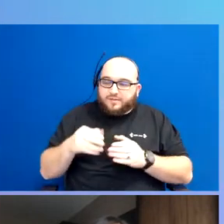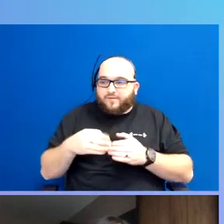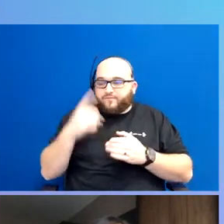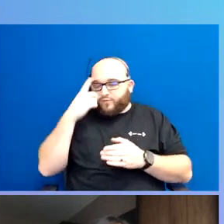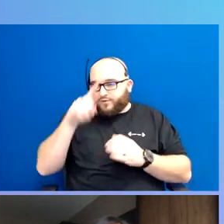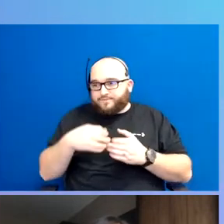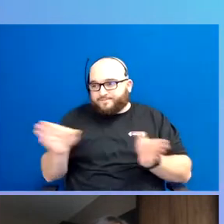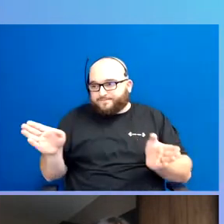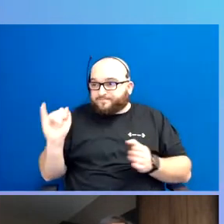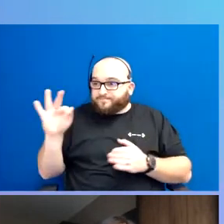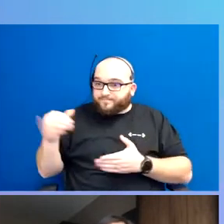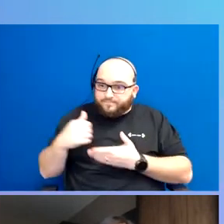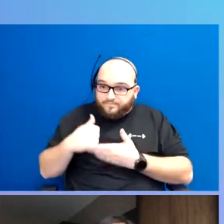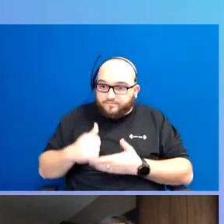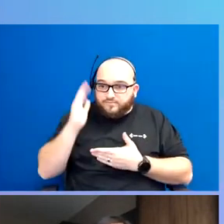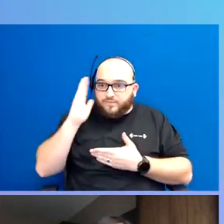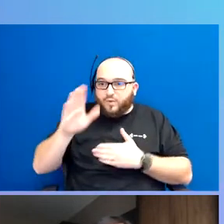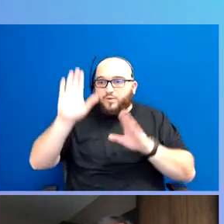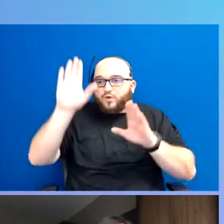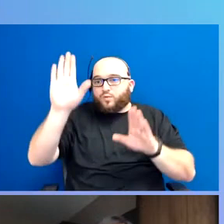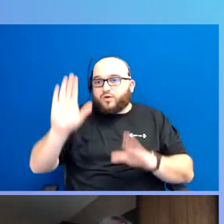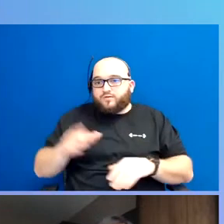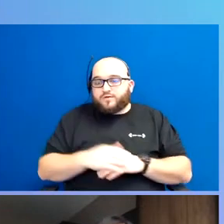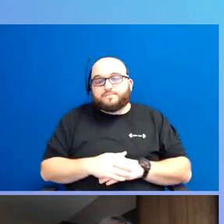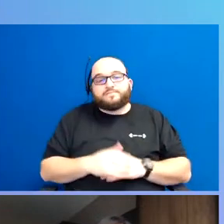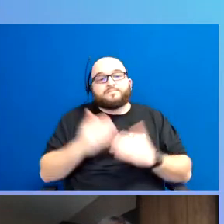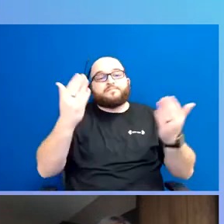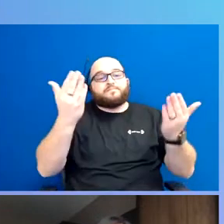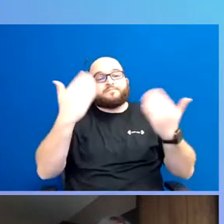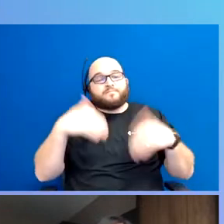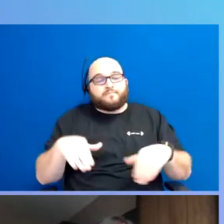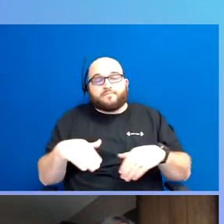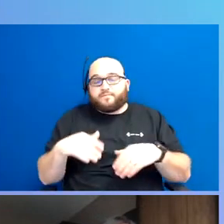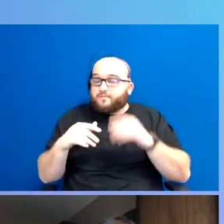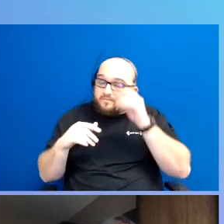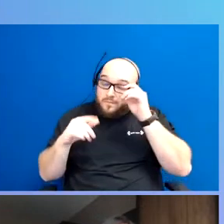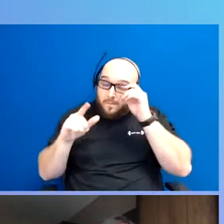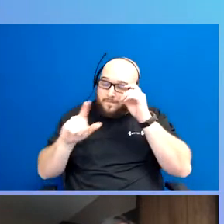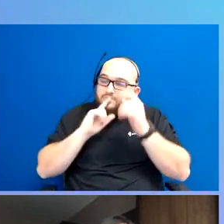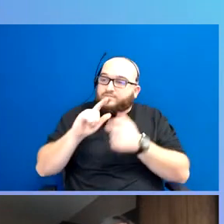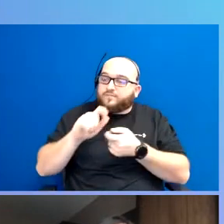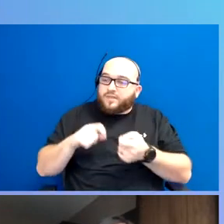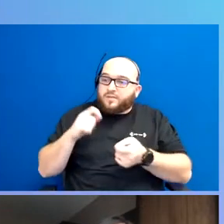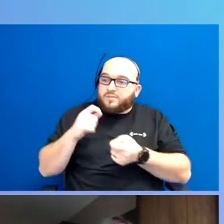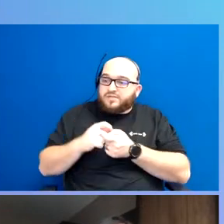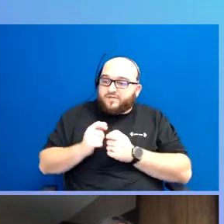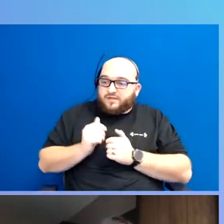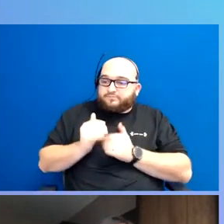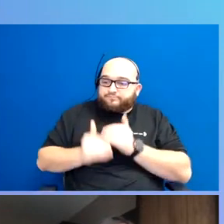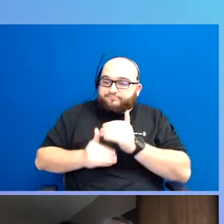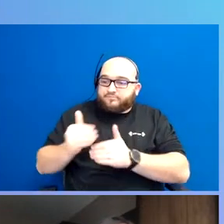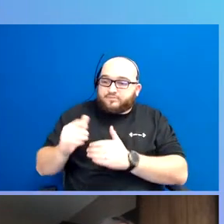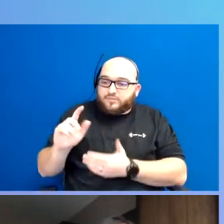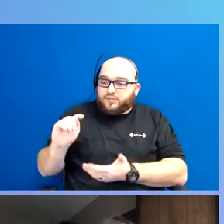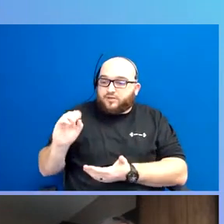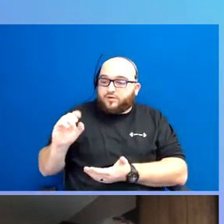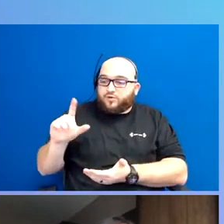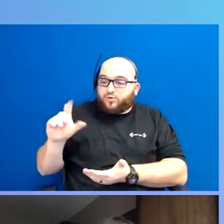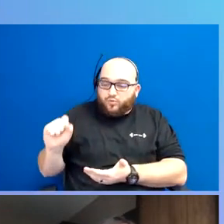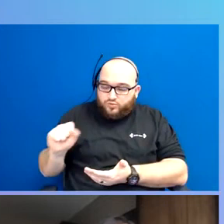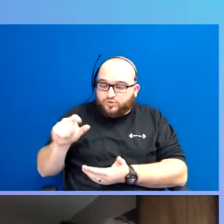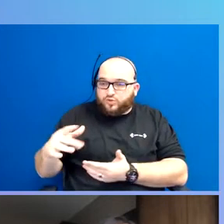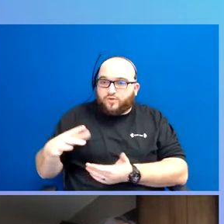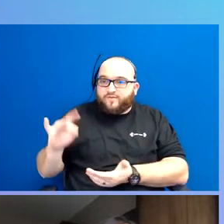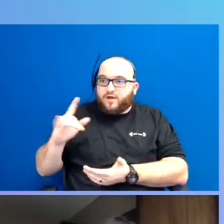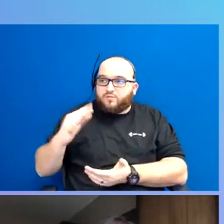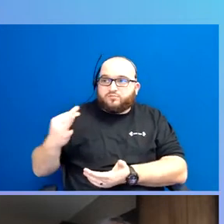can help with that, that'd be wonderful. Next question here is, are there specific benchmarking tools that you have found